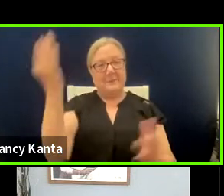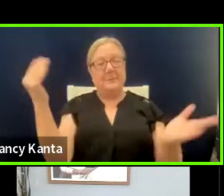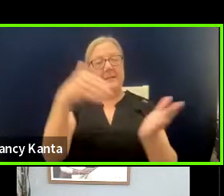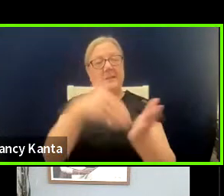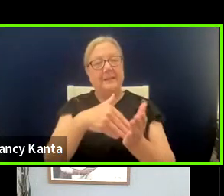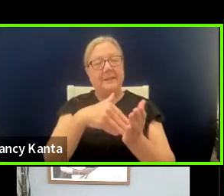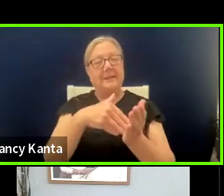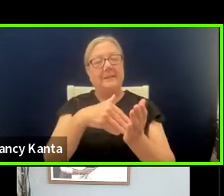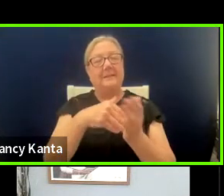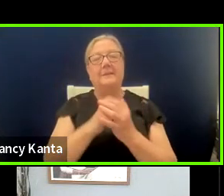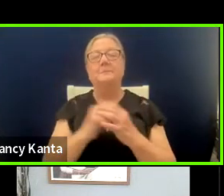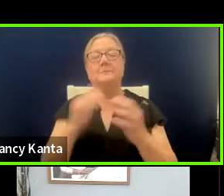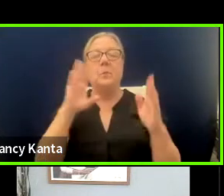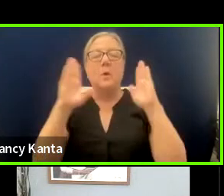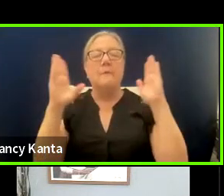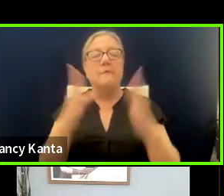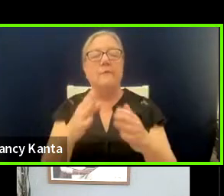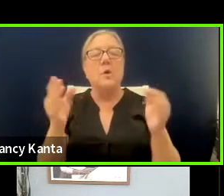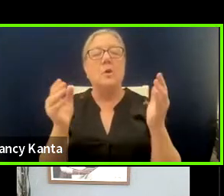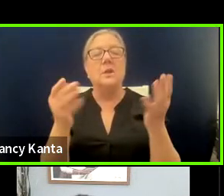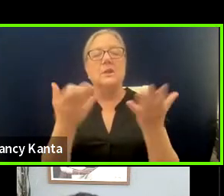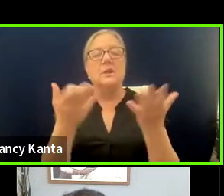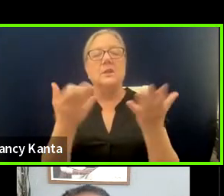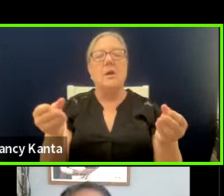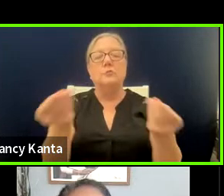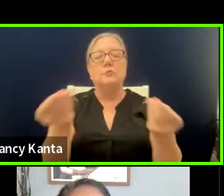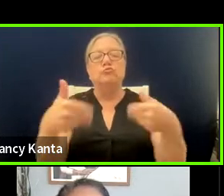movements, shared use path.